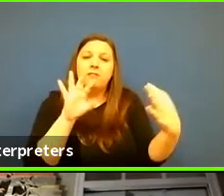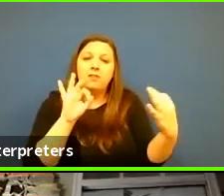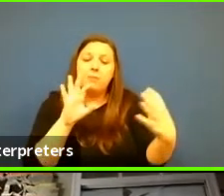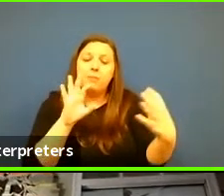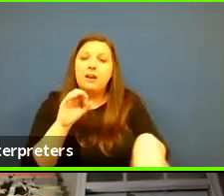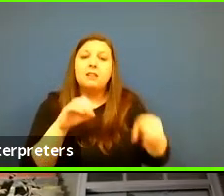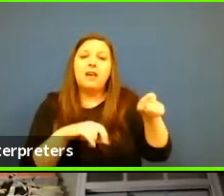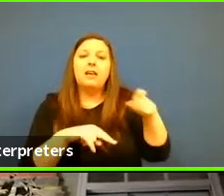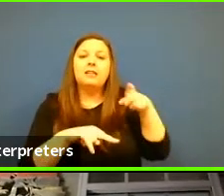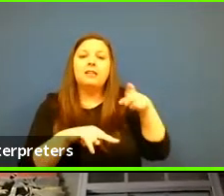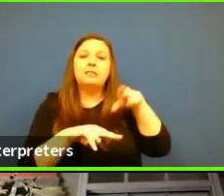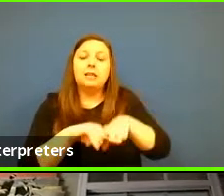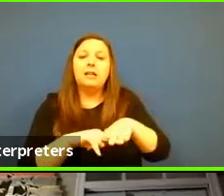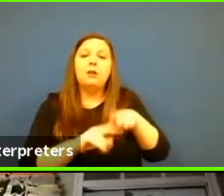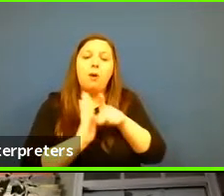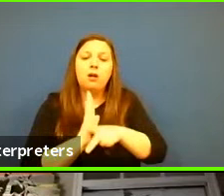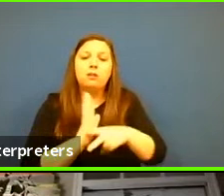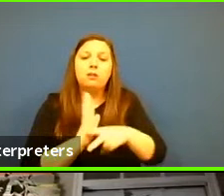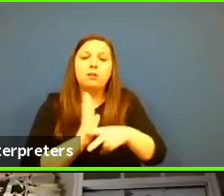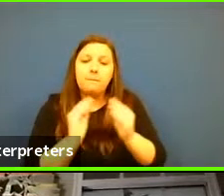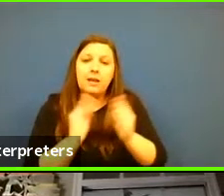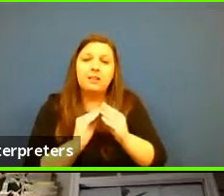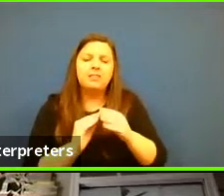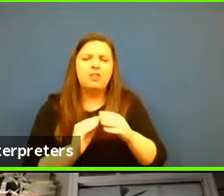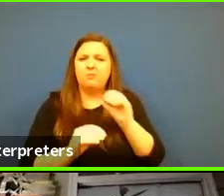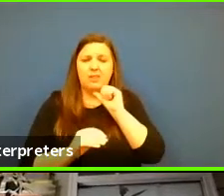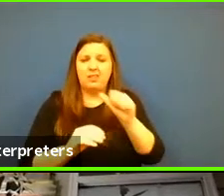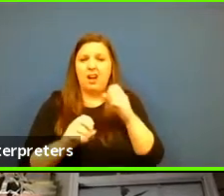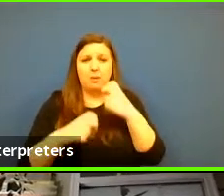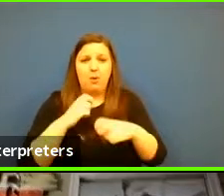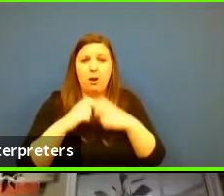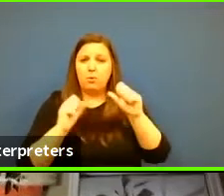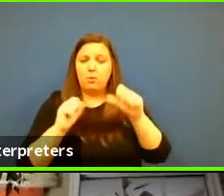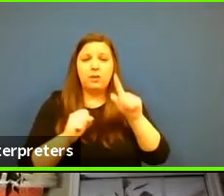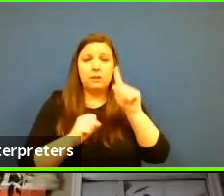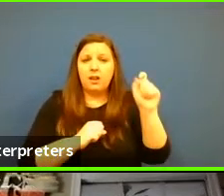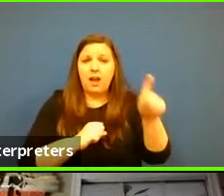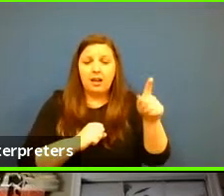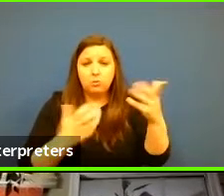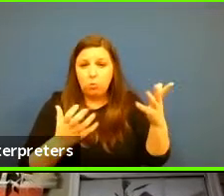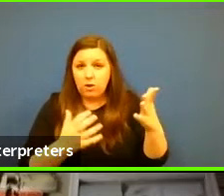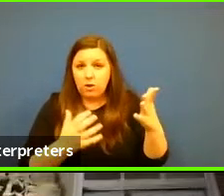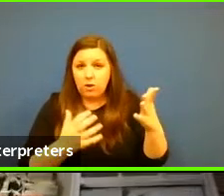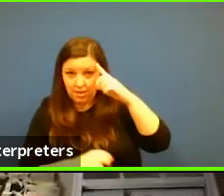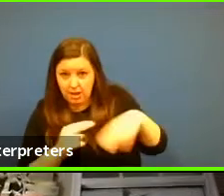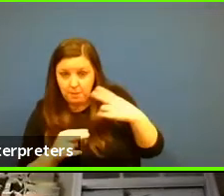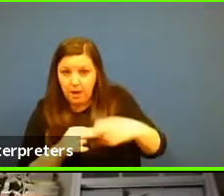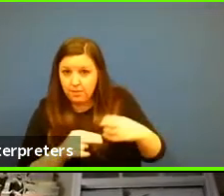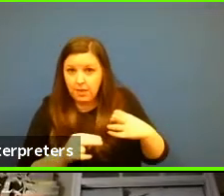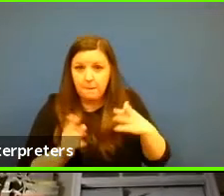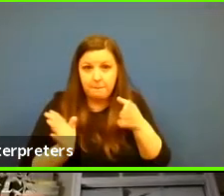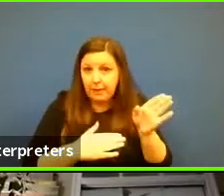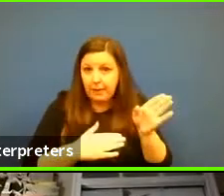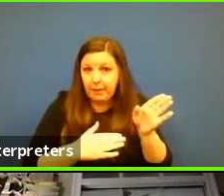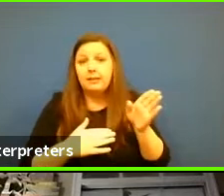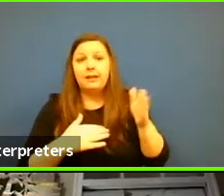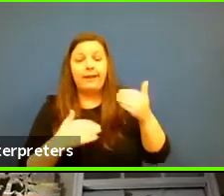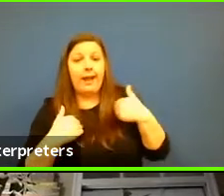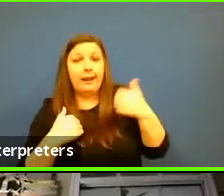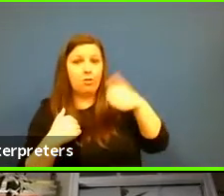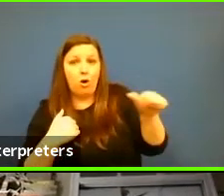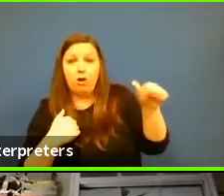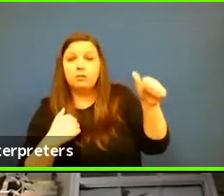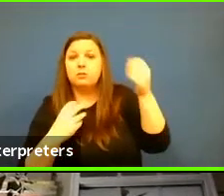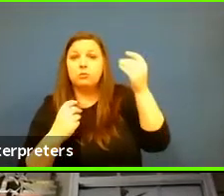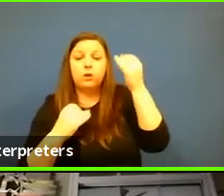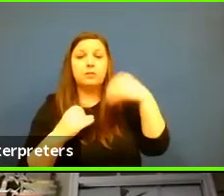think that should be an issue. We can simply ask them what they think about the plan, or do they have any thoughts towards the plan. I